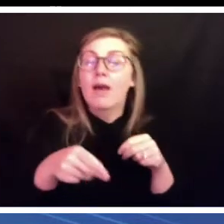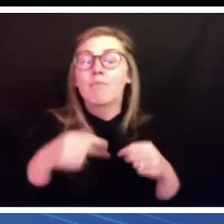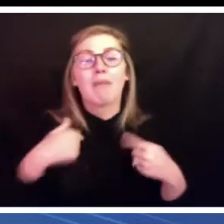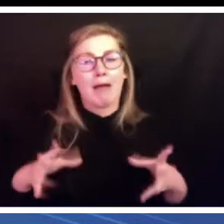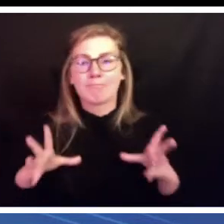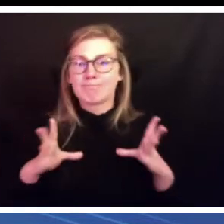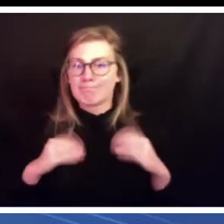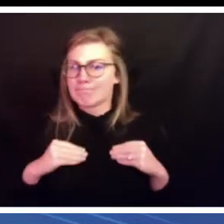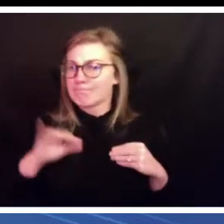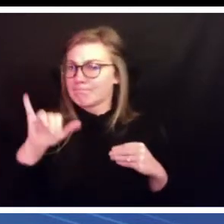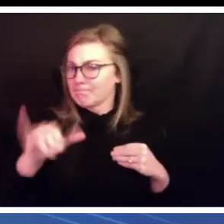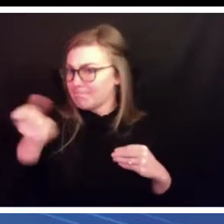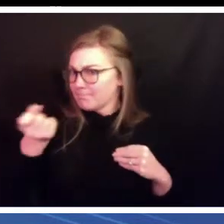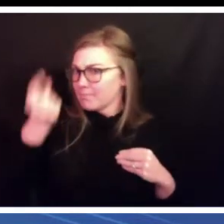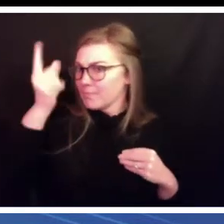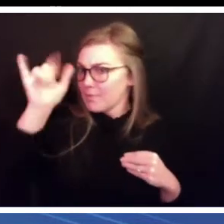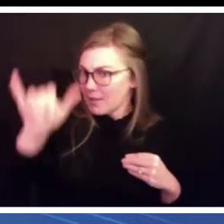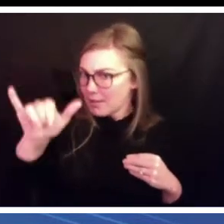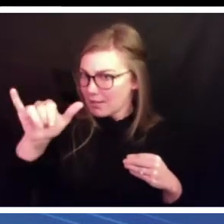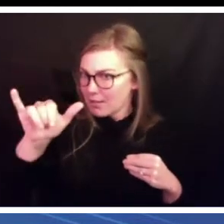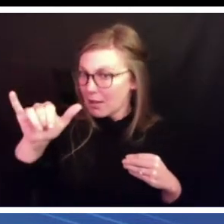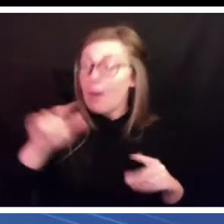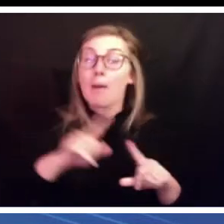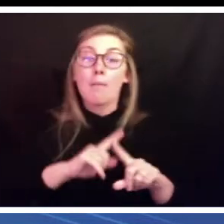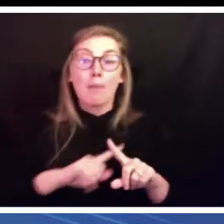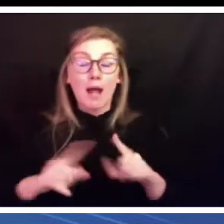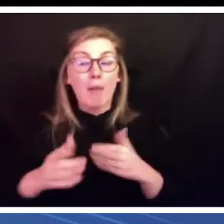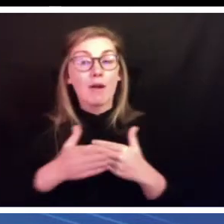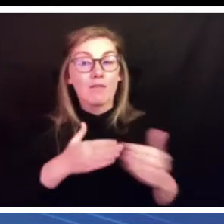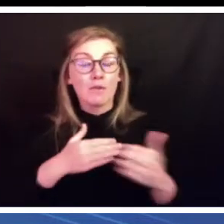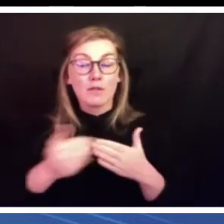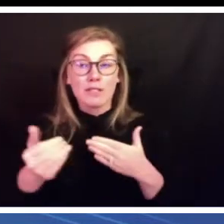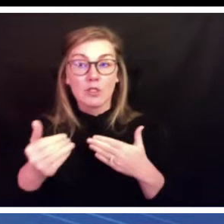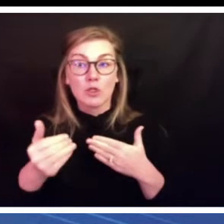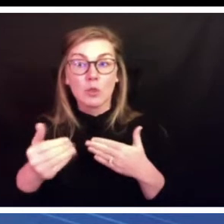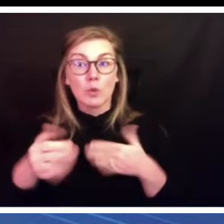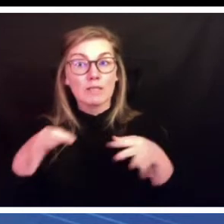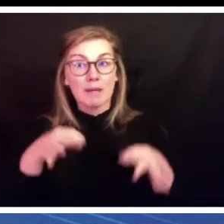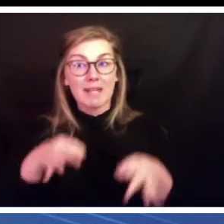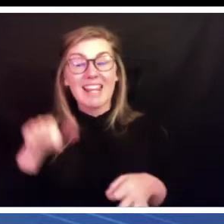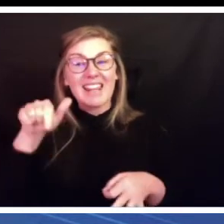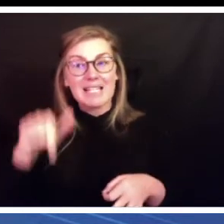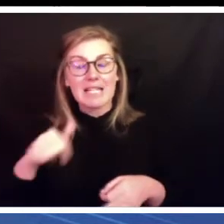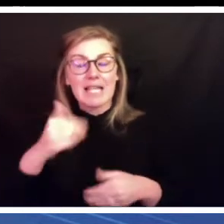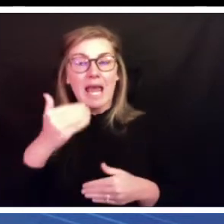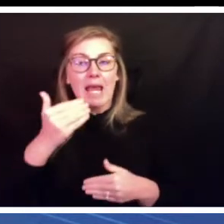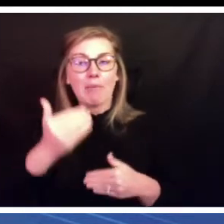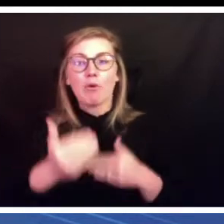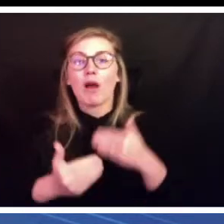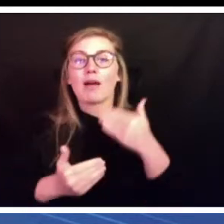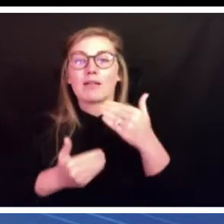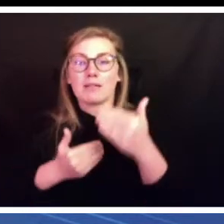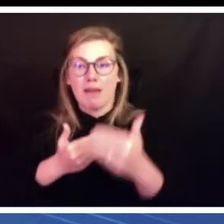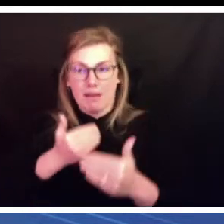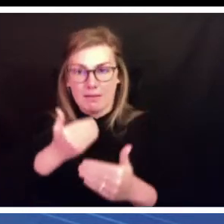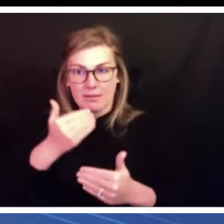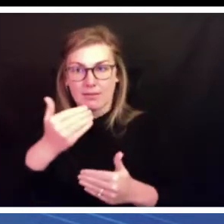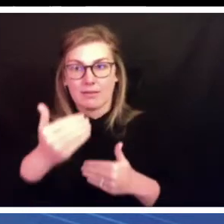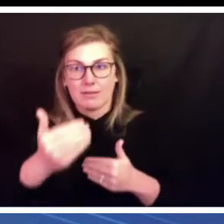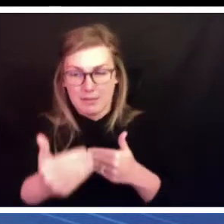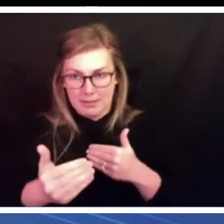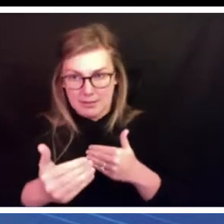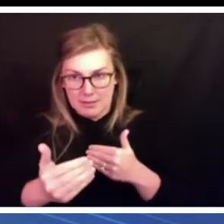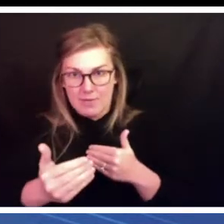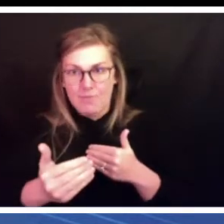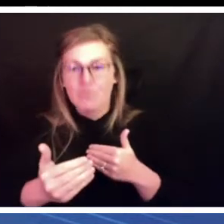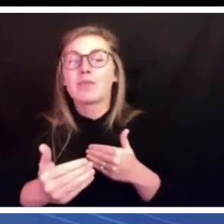saying is it is a process. Each film is its own life in terms of how we develop that audio